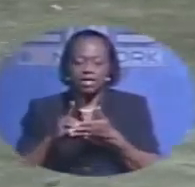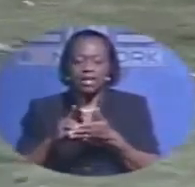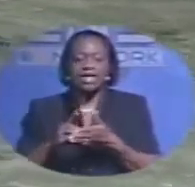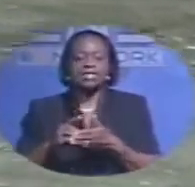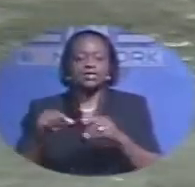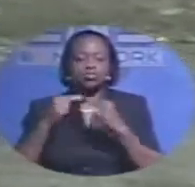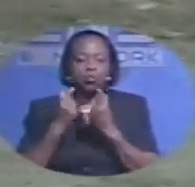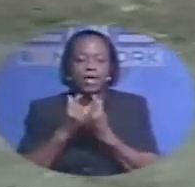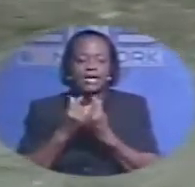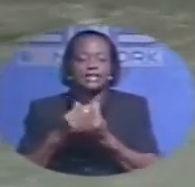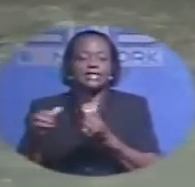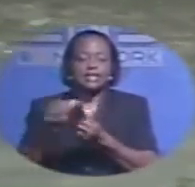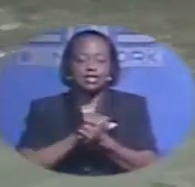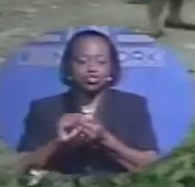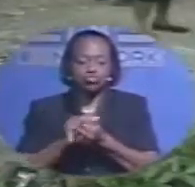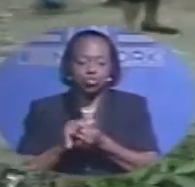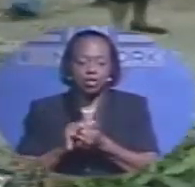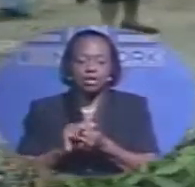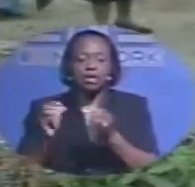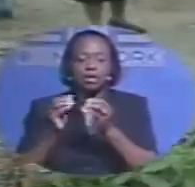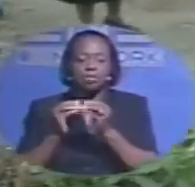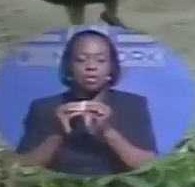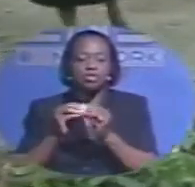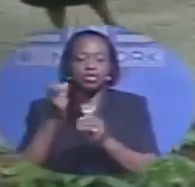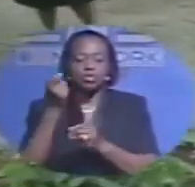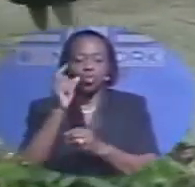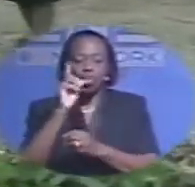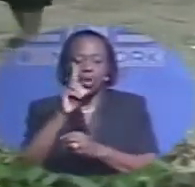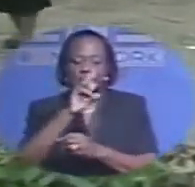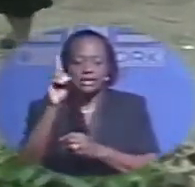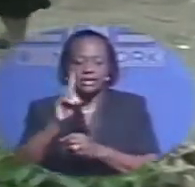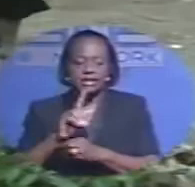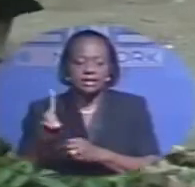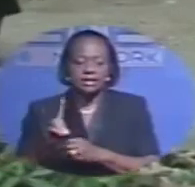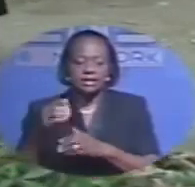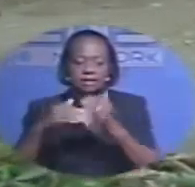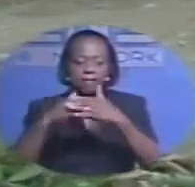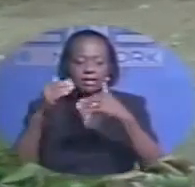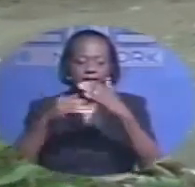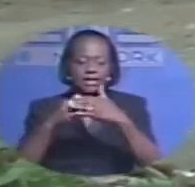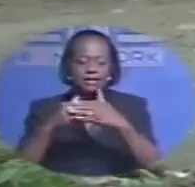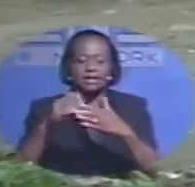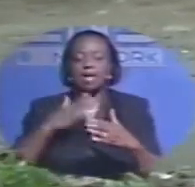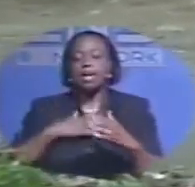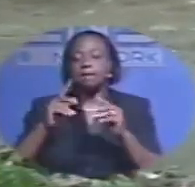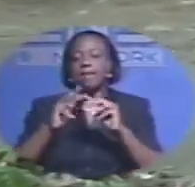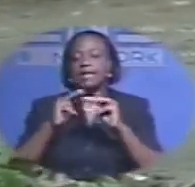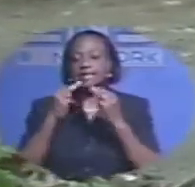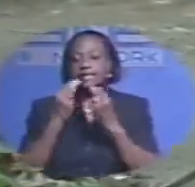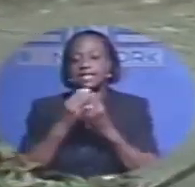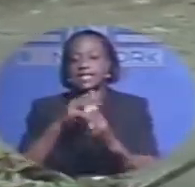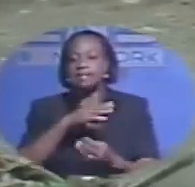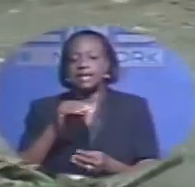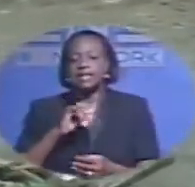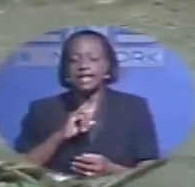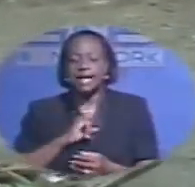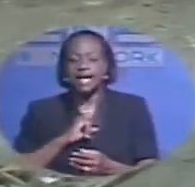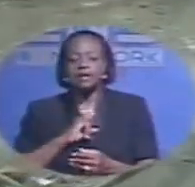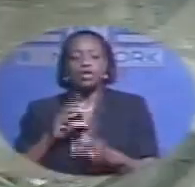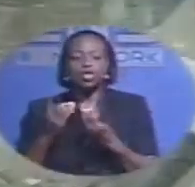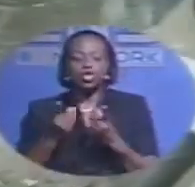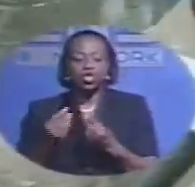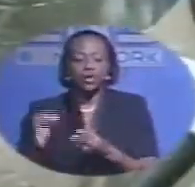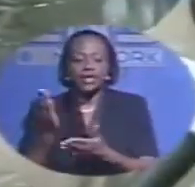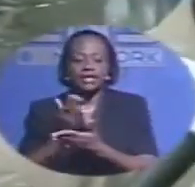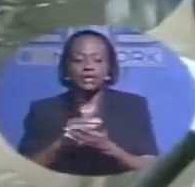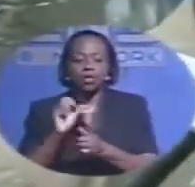and abandoned buildings. He gave us this update on their progress. My team and I were doing some walks through the community,